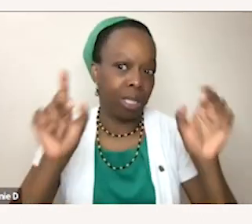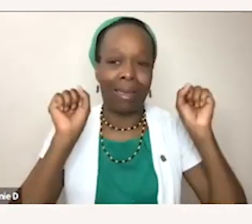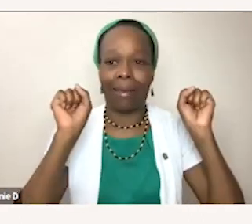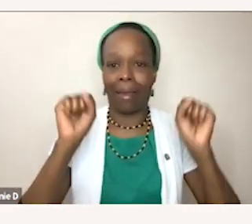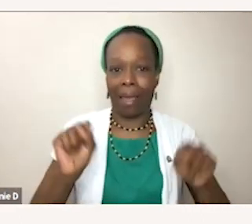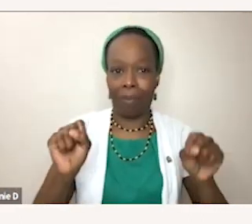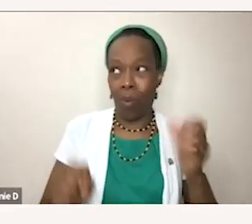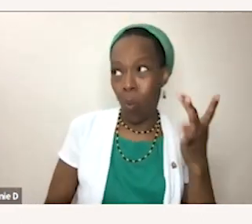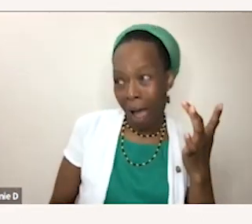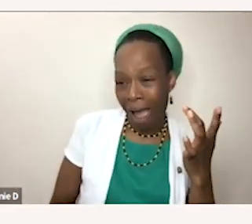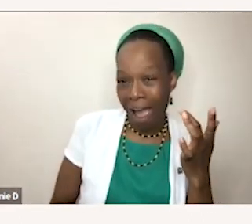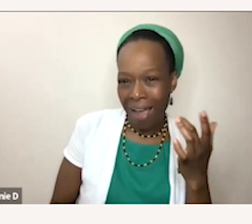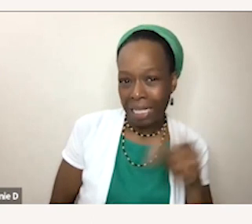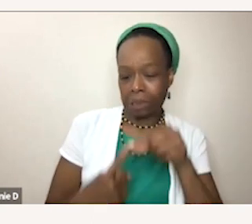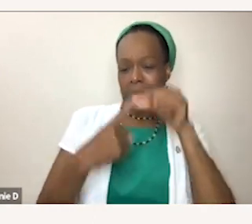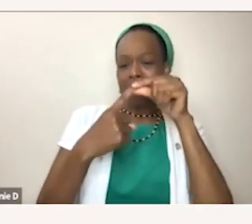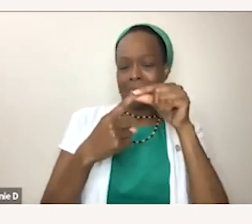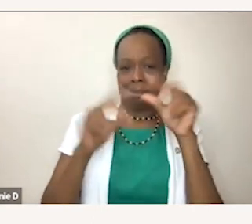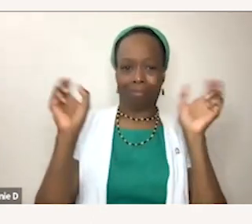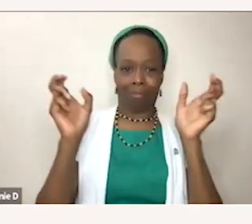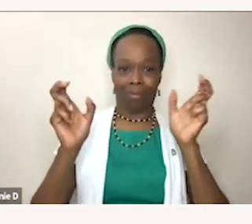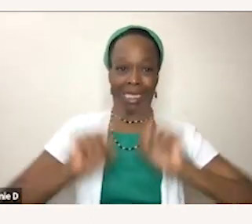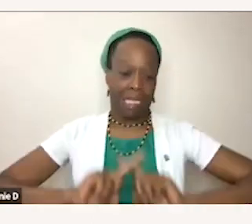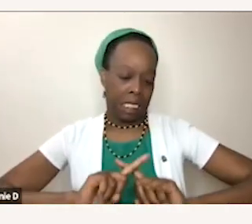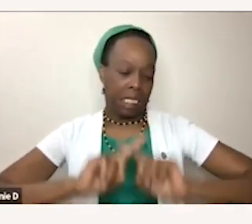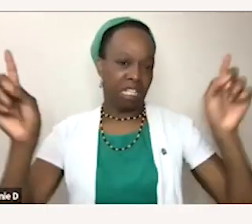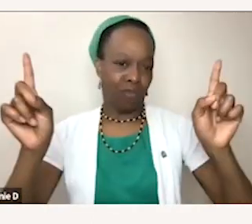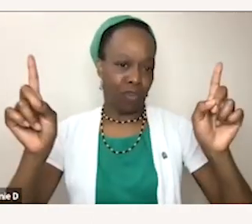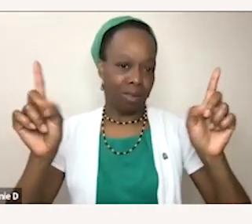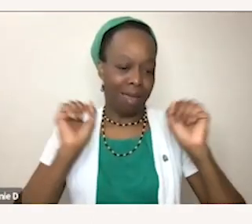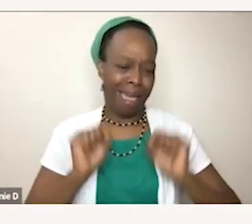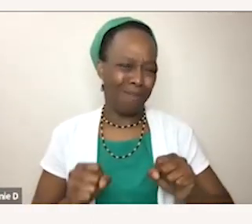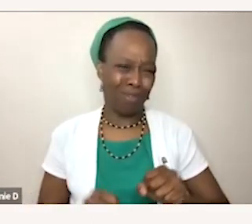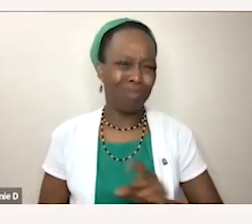Because specifically differently abled, I feel like it's such a big cop out. Like